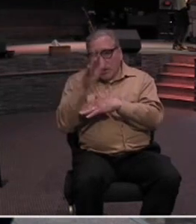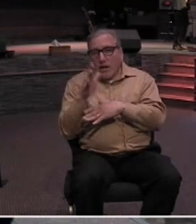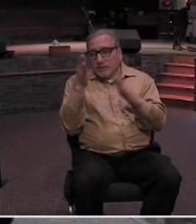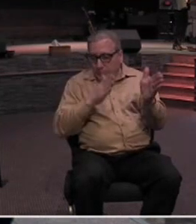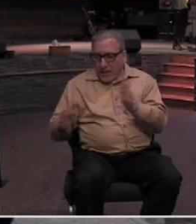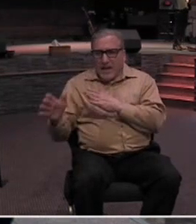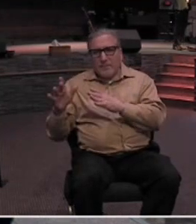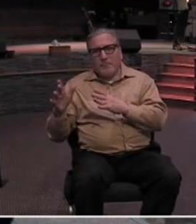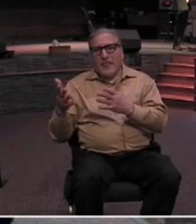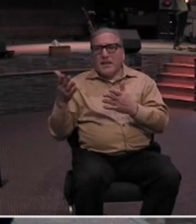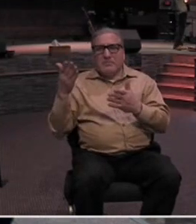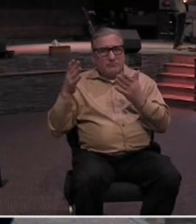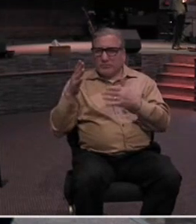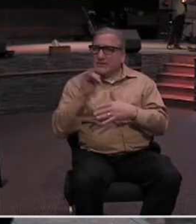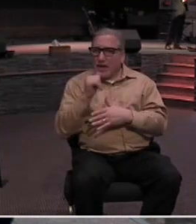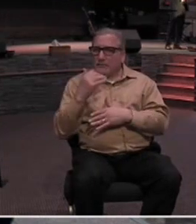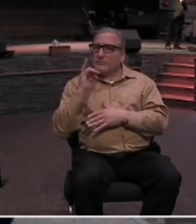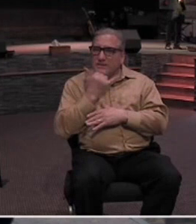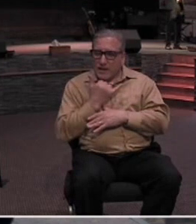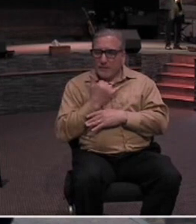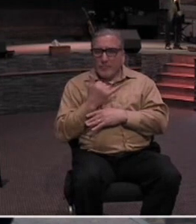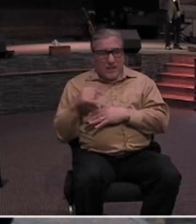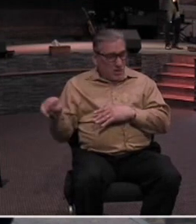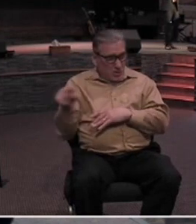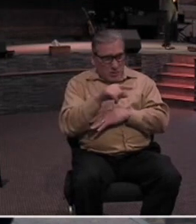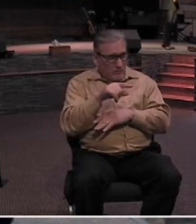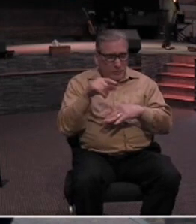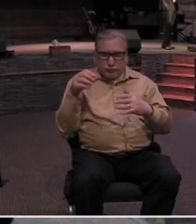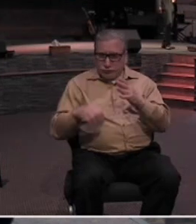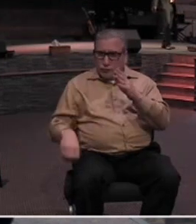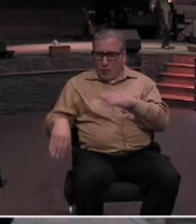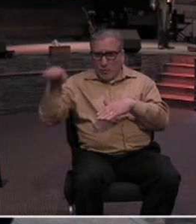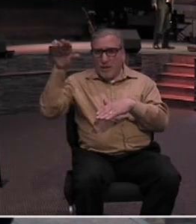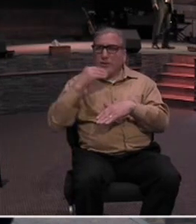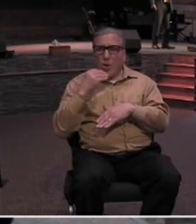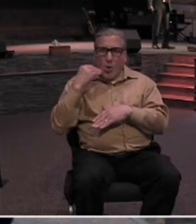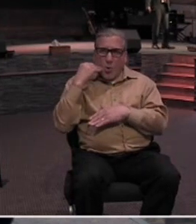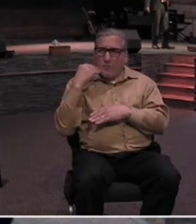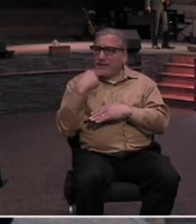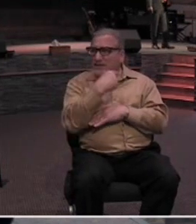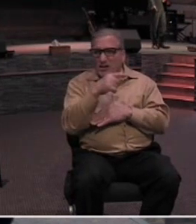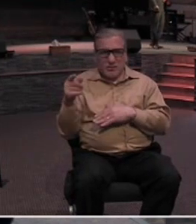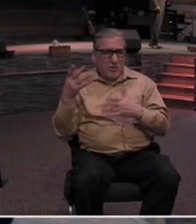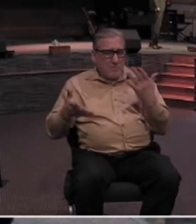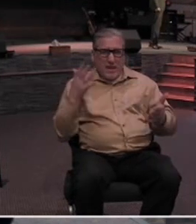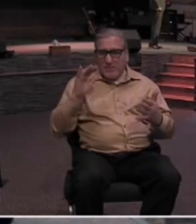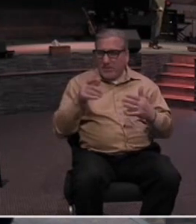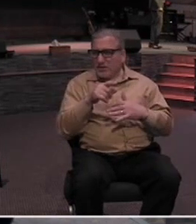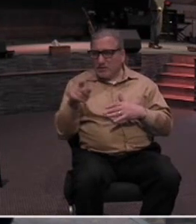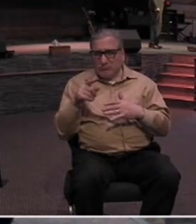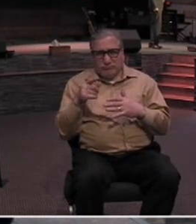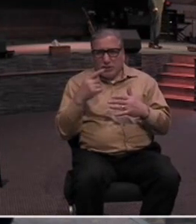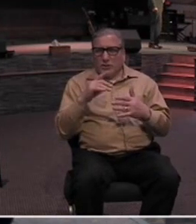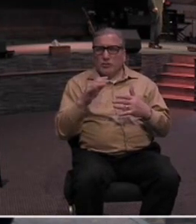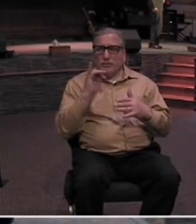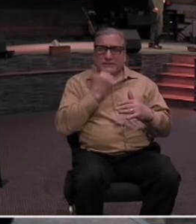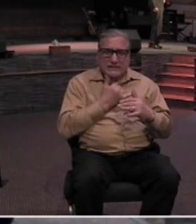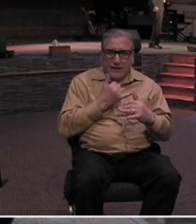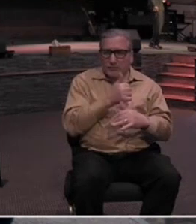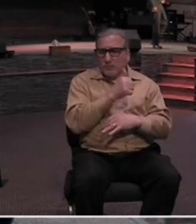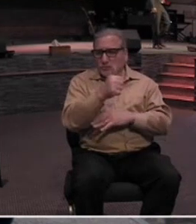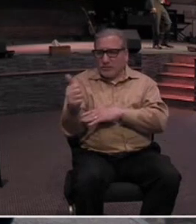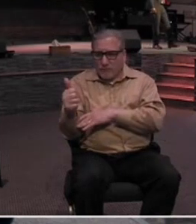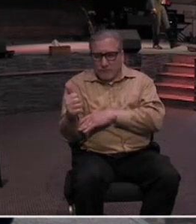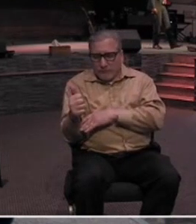means to be a part of a Pentecostal church. But you've grown up in a home that's told you that you're a mistake. You've grown up in a world that's told you that you